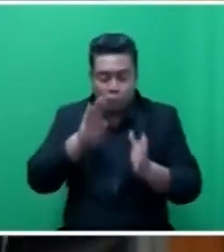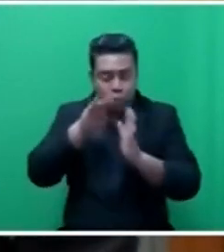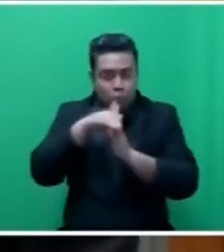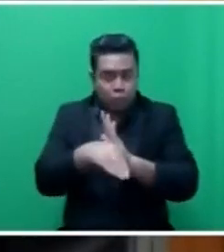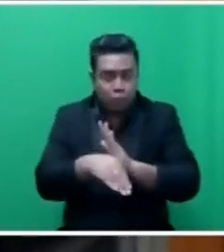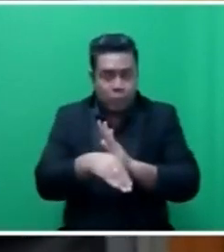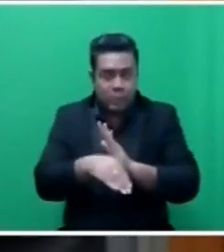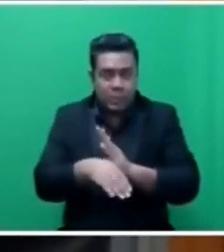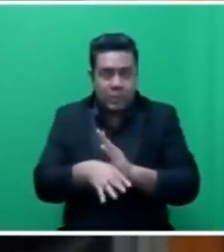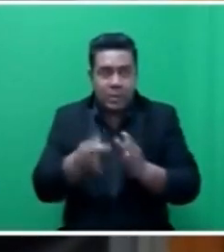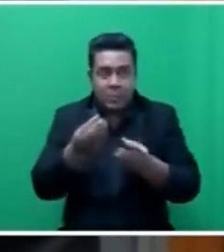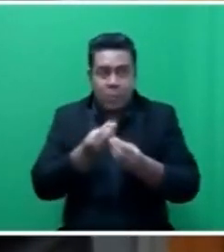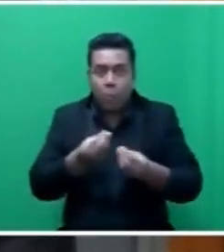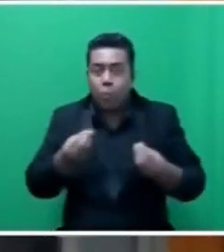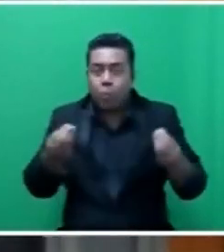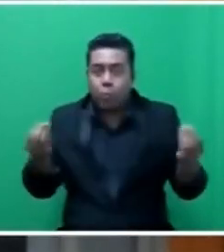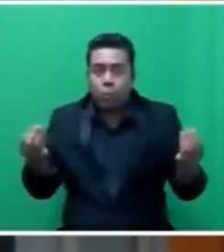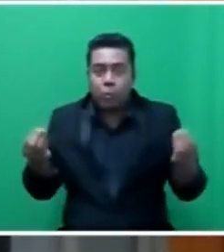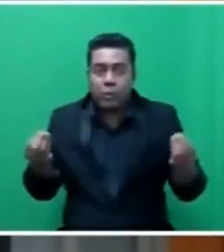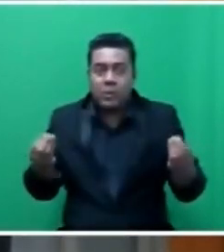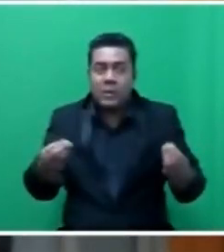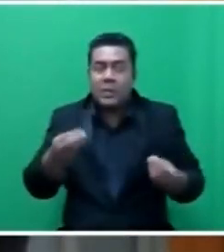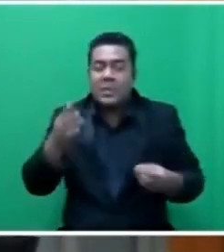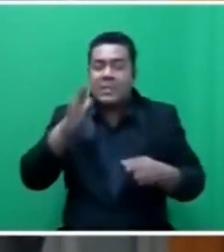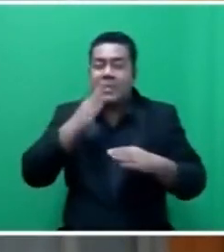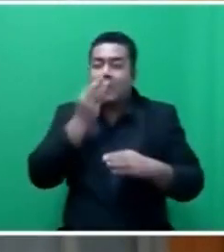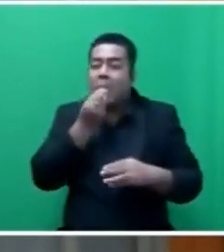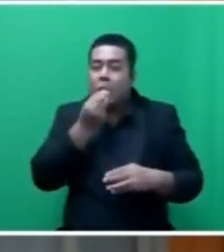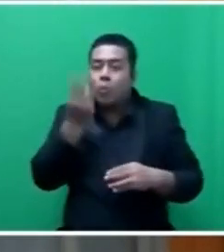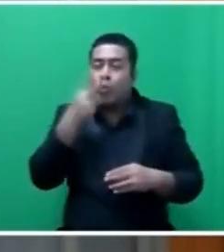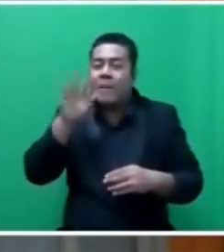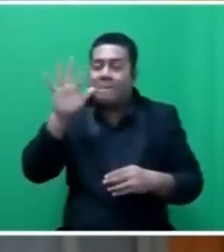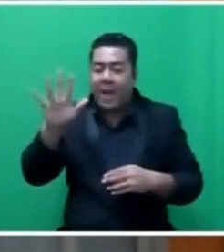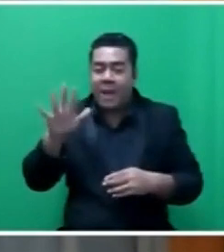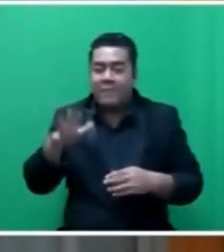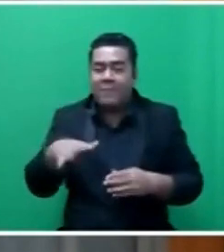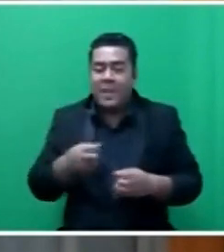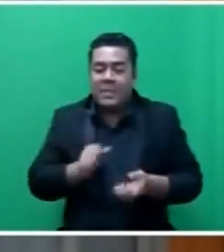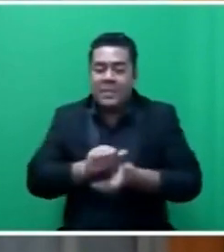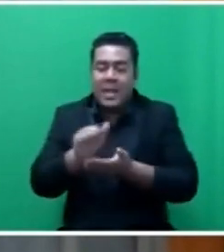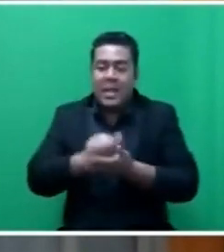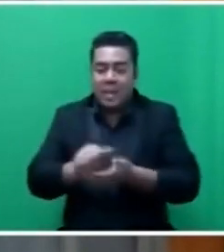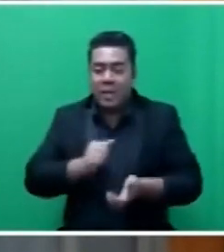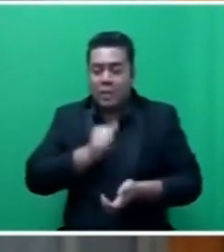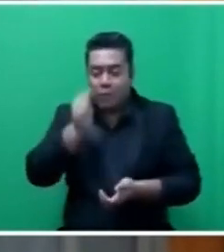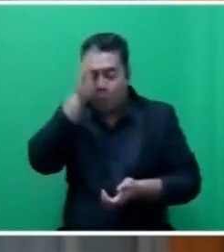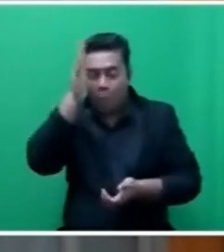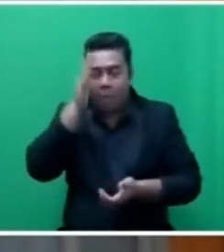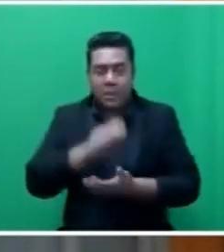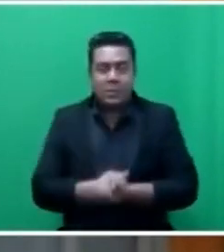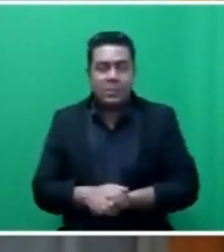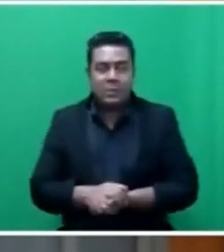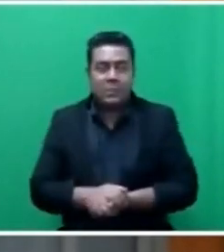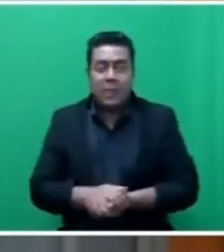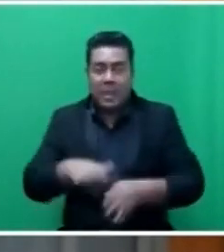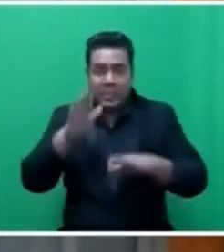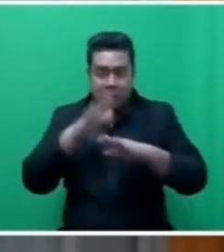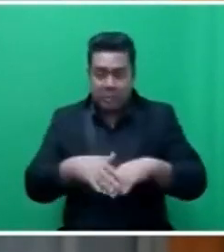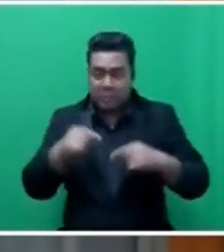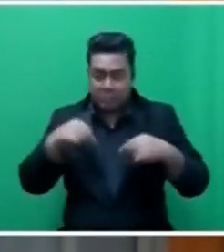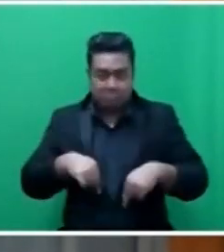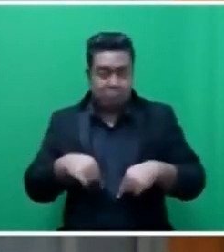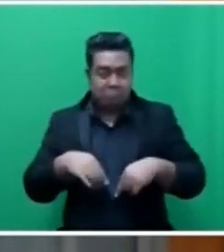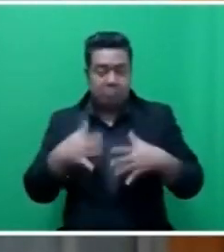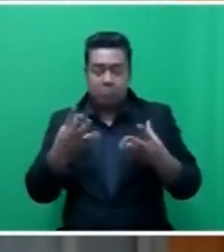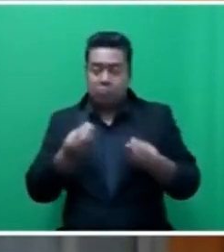The silent 25 are selling their souls because they're sitting there. They're sitting there, Mr. Speaker. They're sitting there